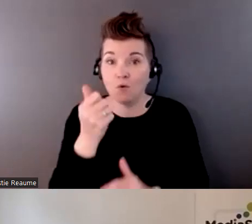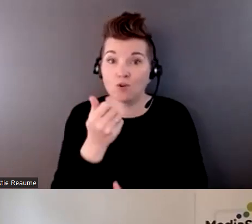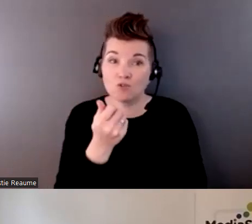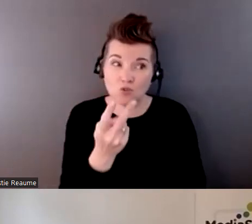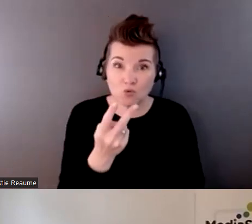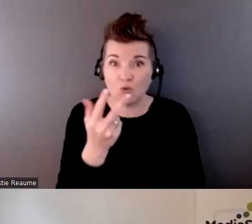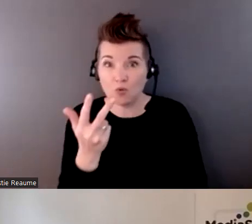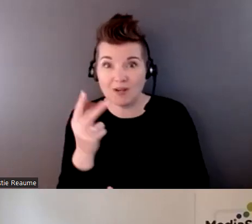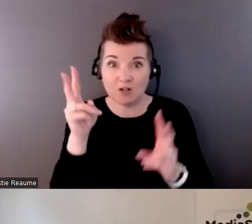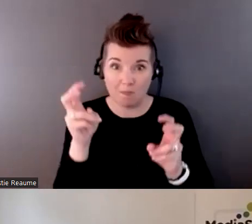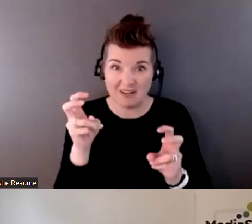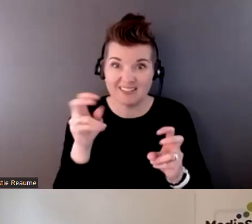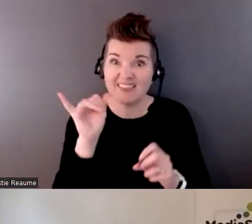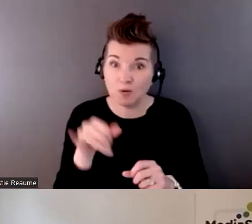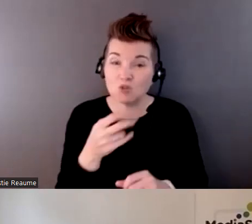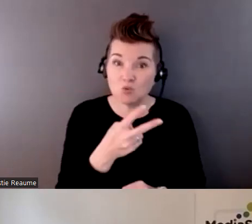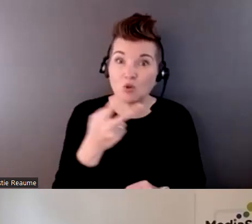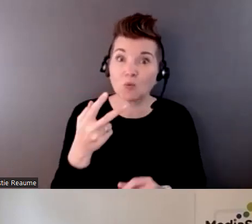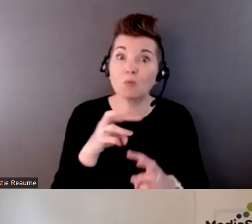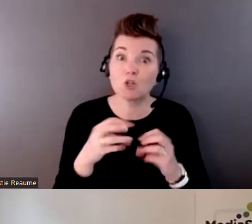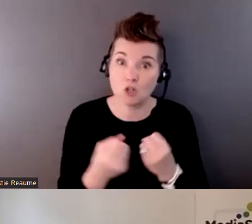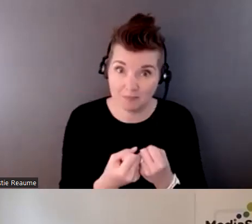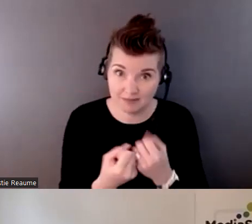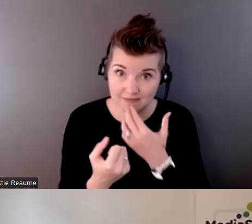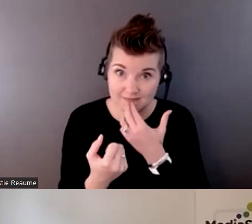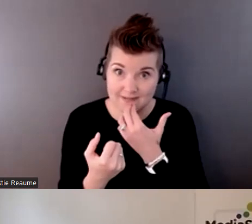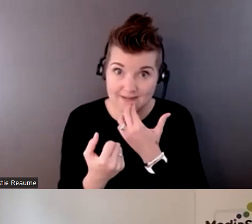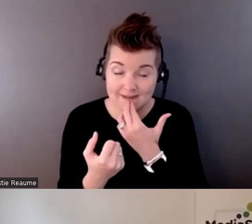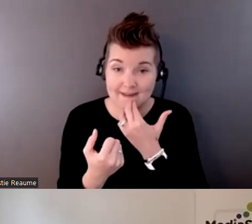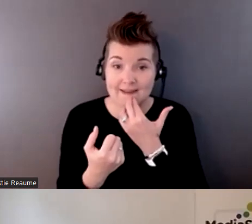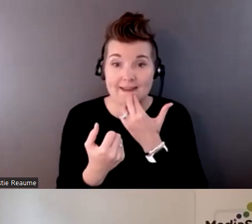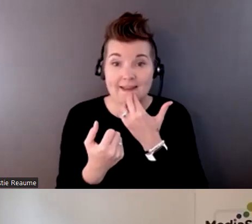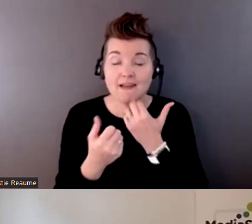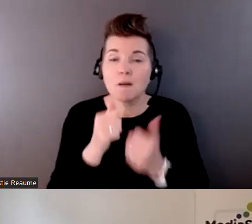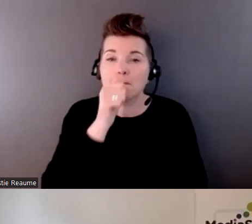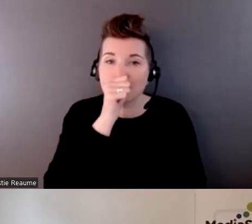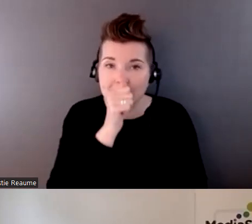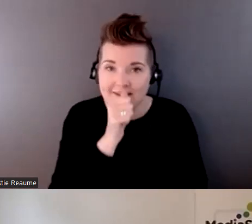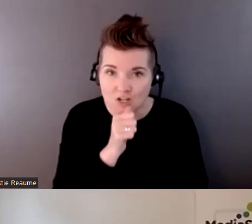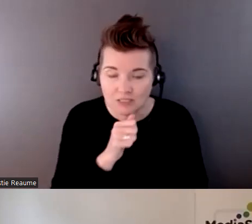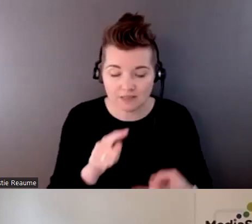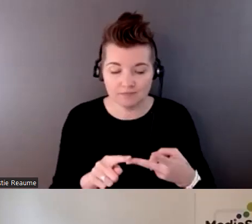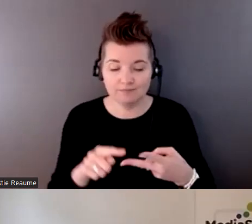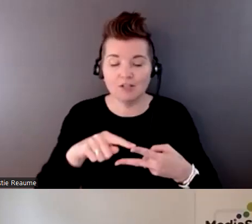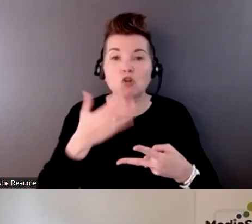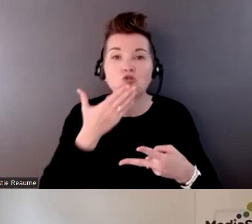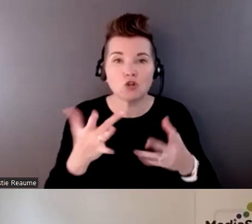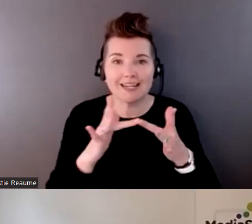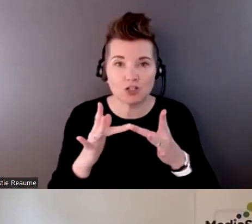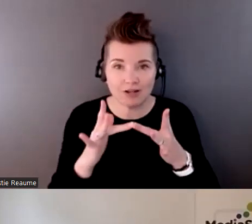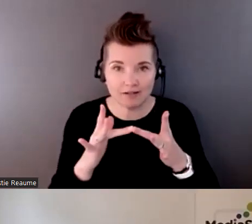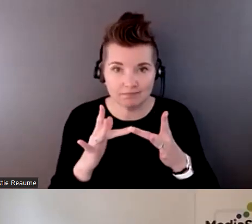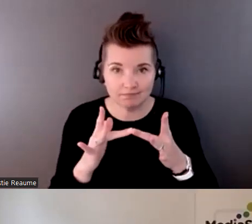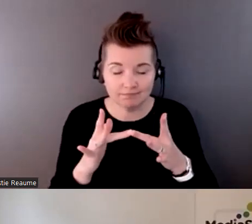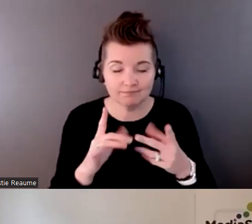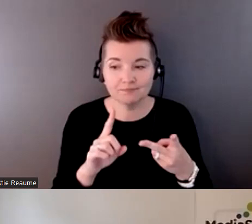sessions so patience is needed I think you know a good internet connection for working remotely and having